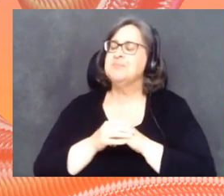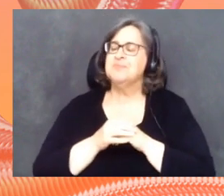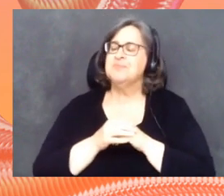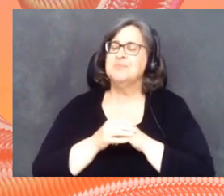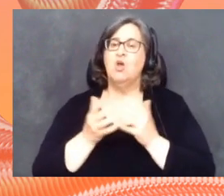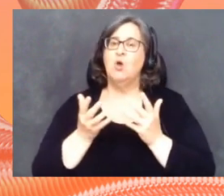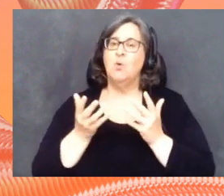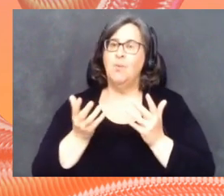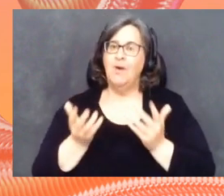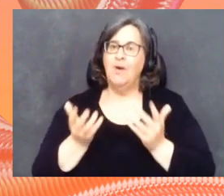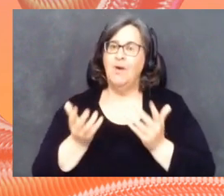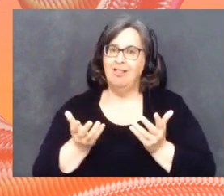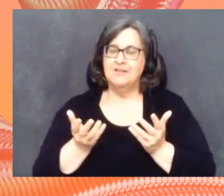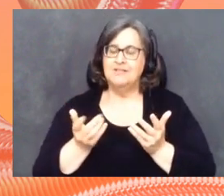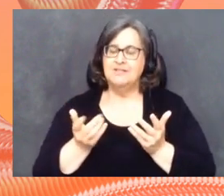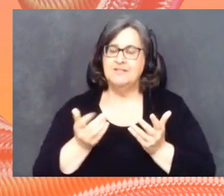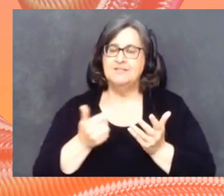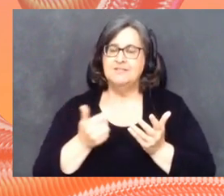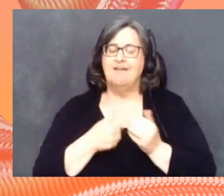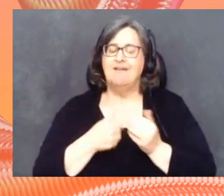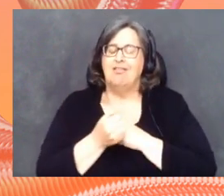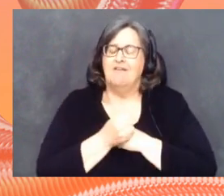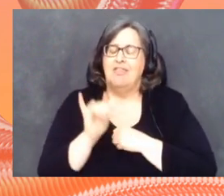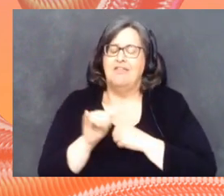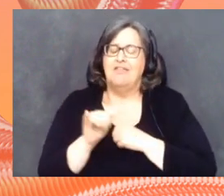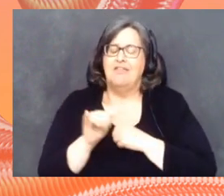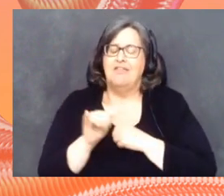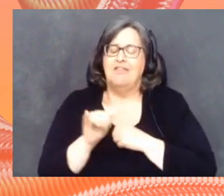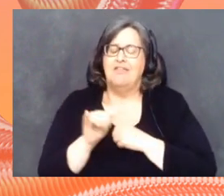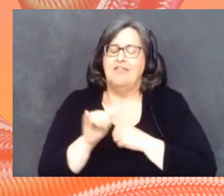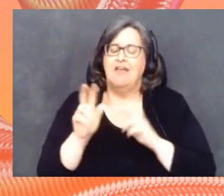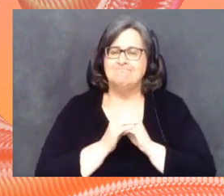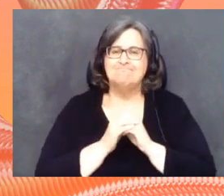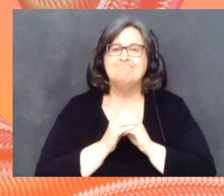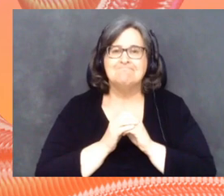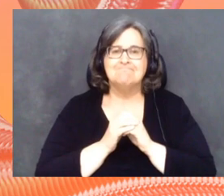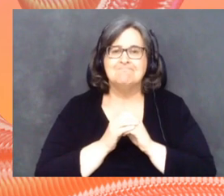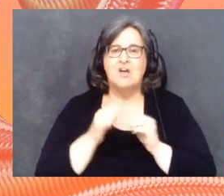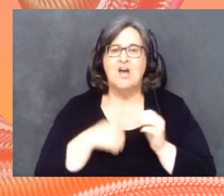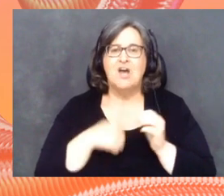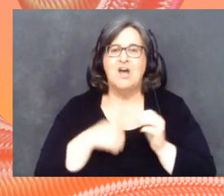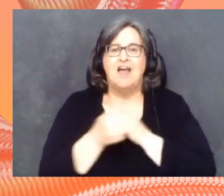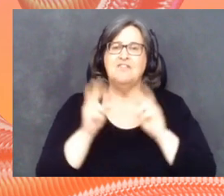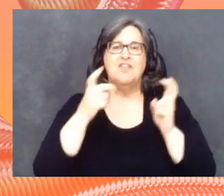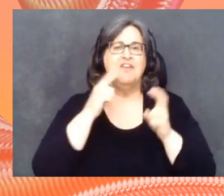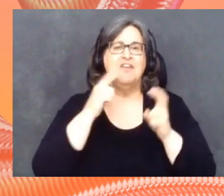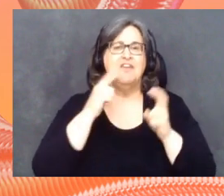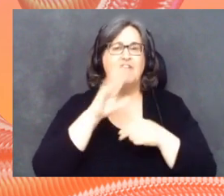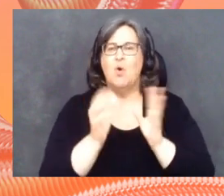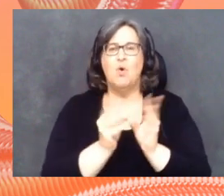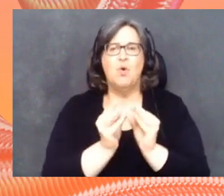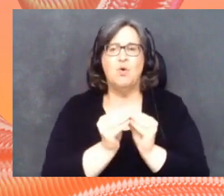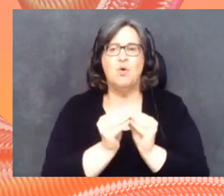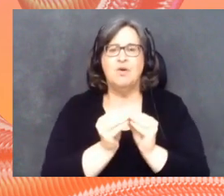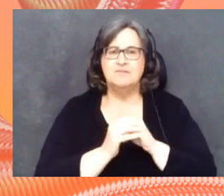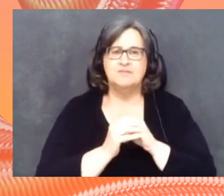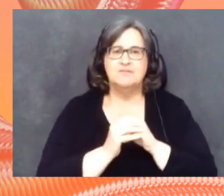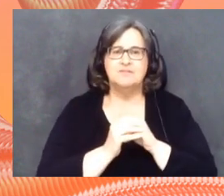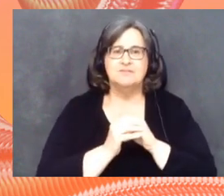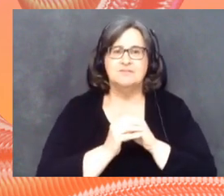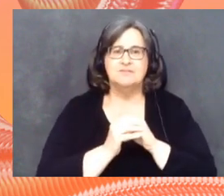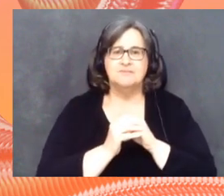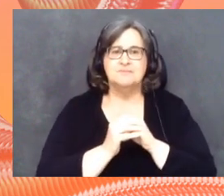Well, I love this as a theme. As a theme for the whole conference and as a theme particularly